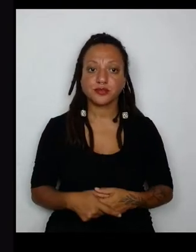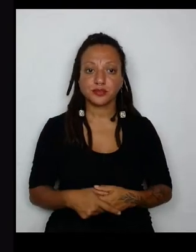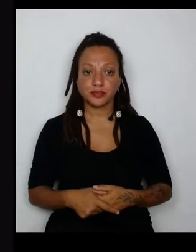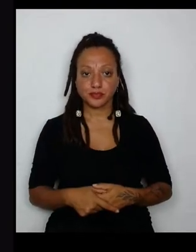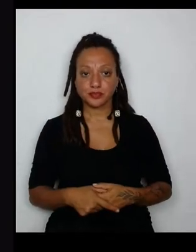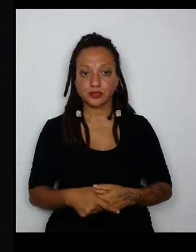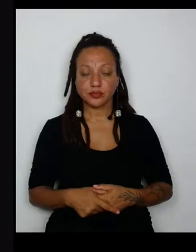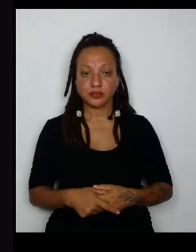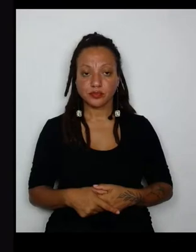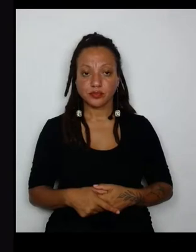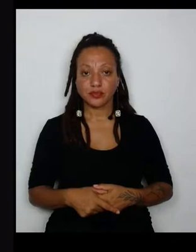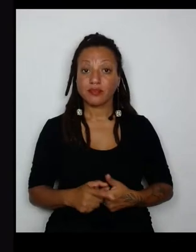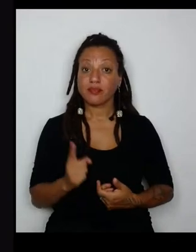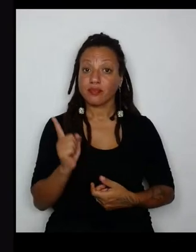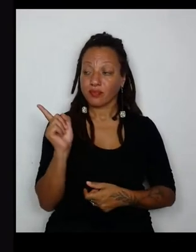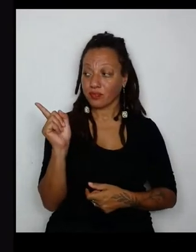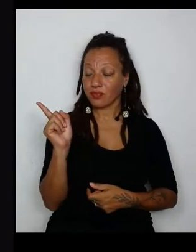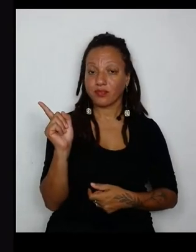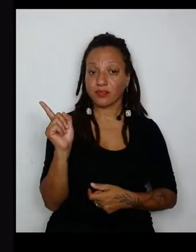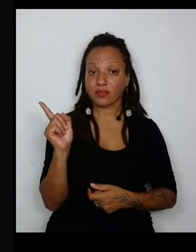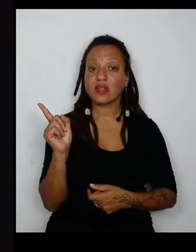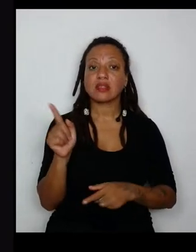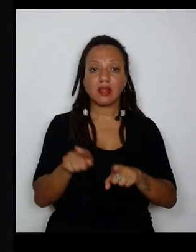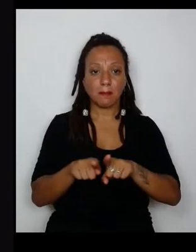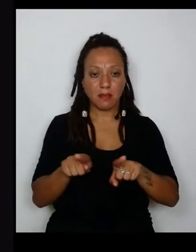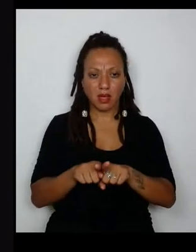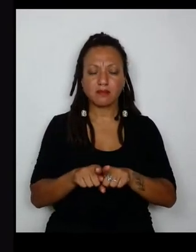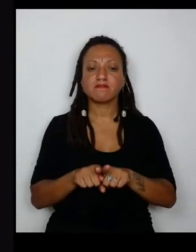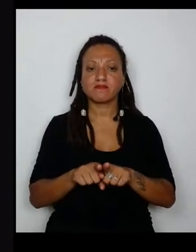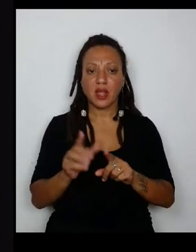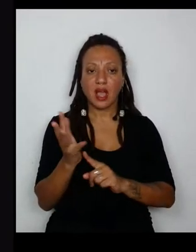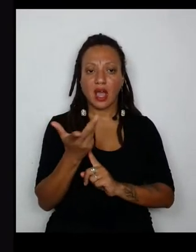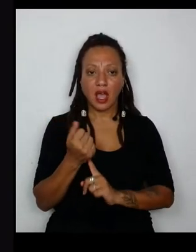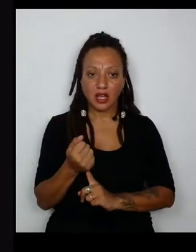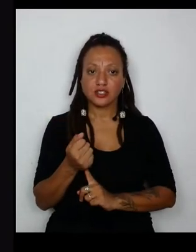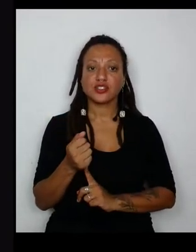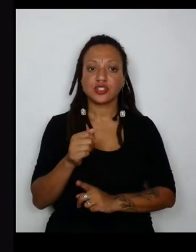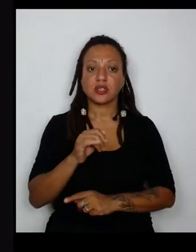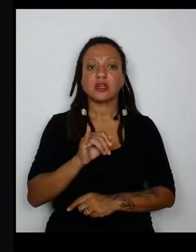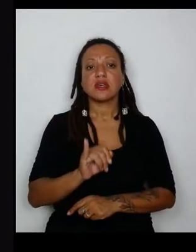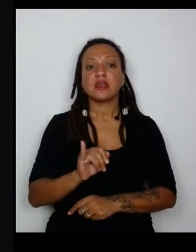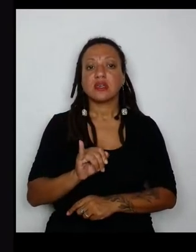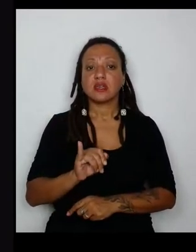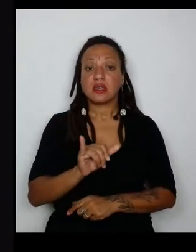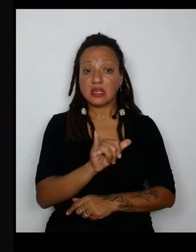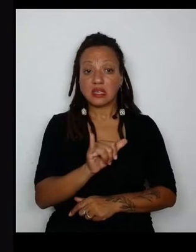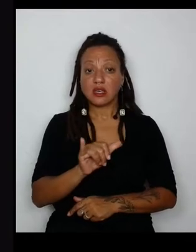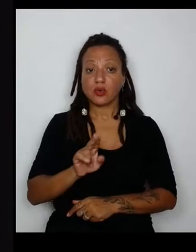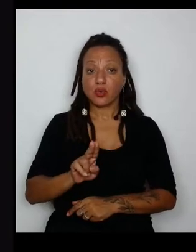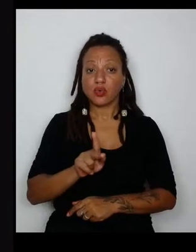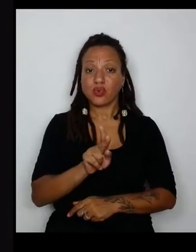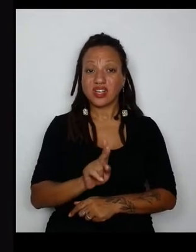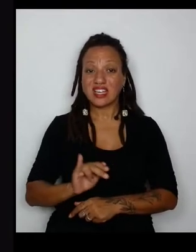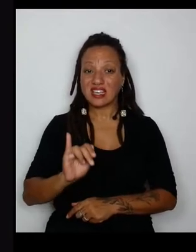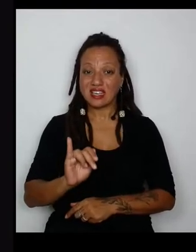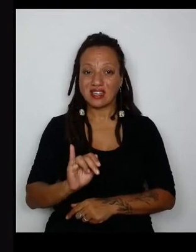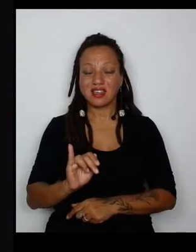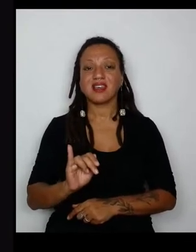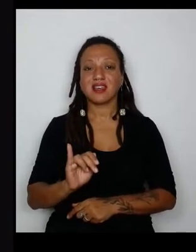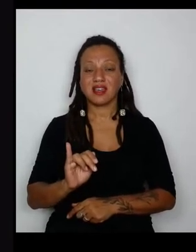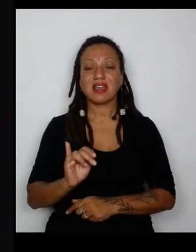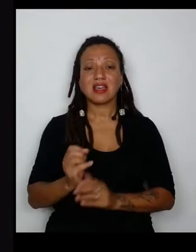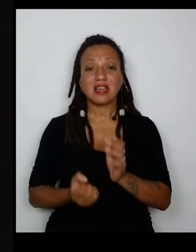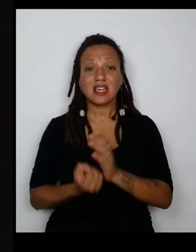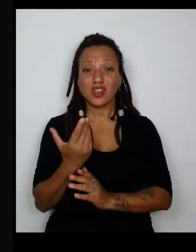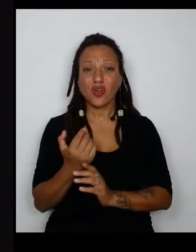samoan artist yukiki hara who created a series of 18 black and white images taking its